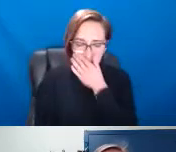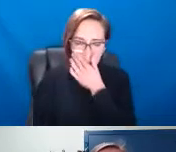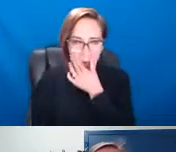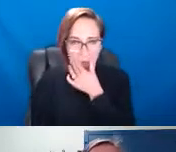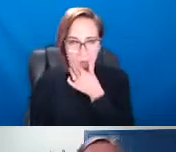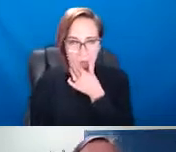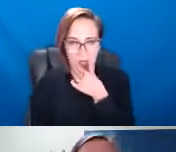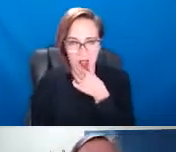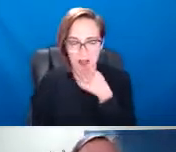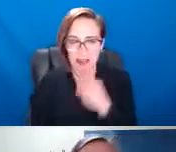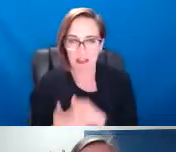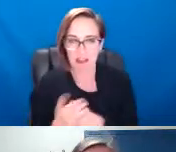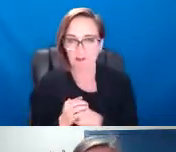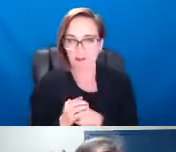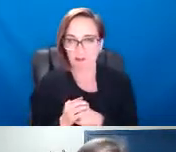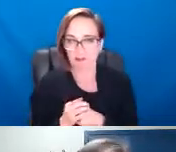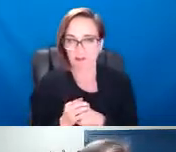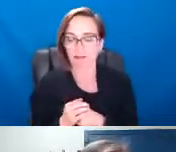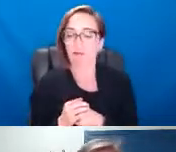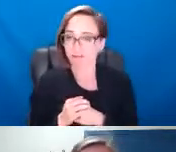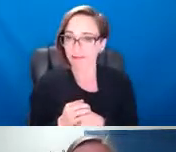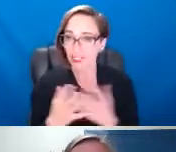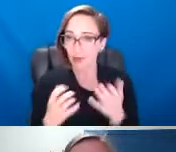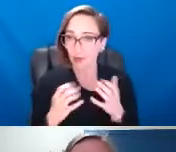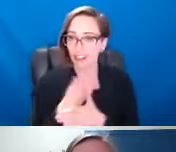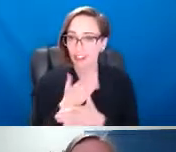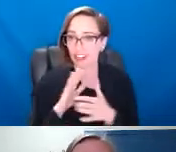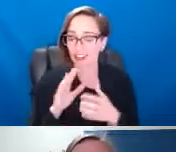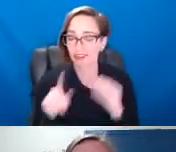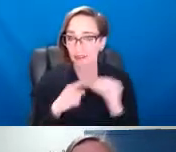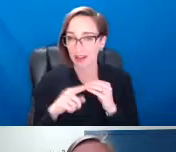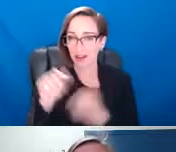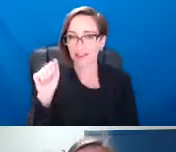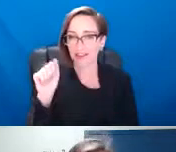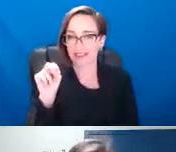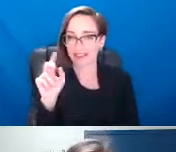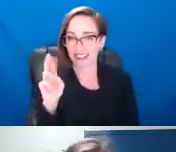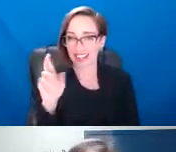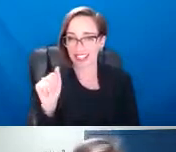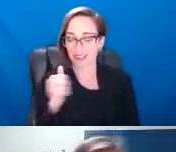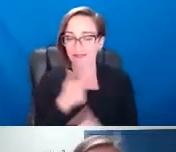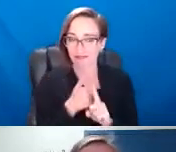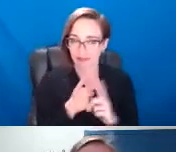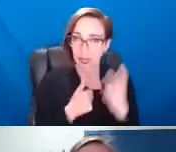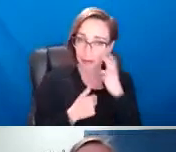I want to talk about Andrea. Andrea is blind and hard of